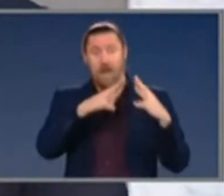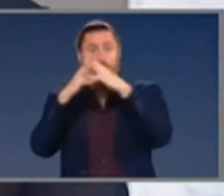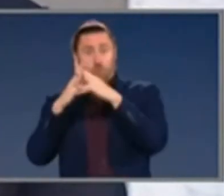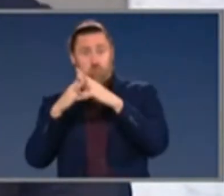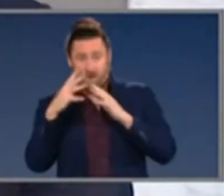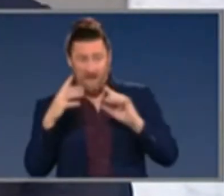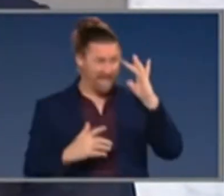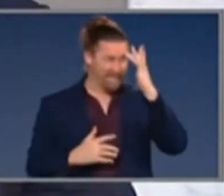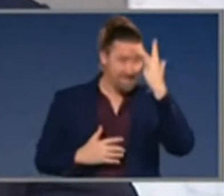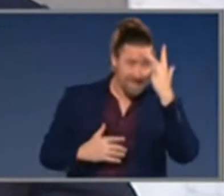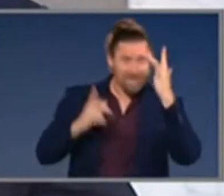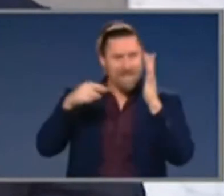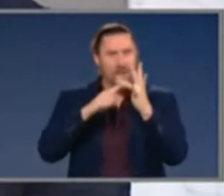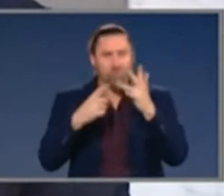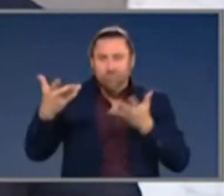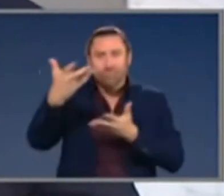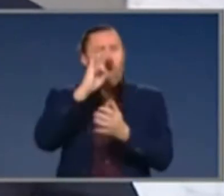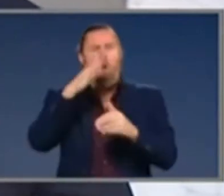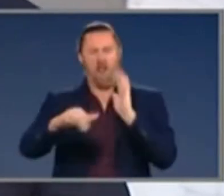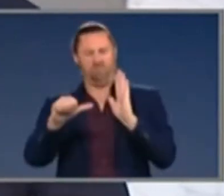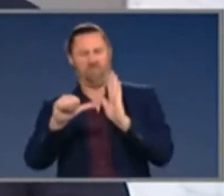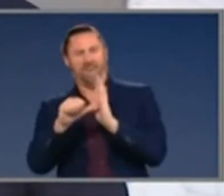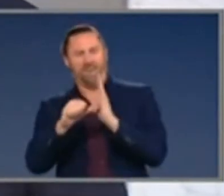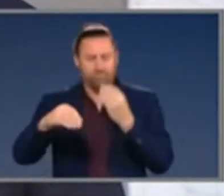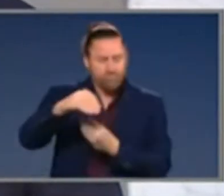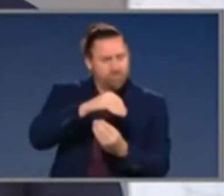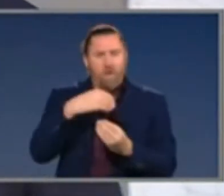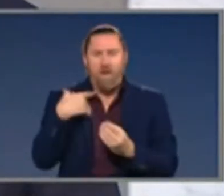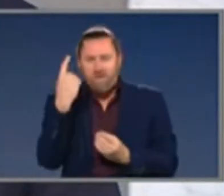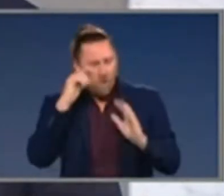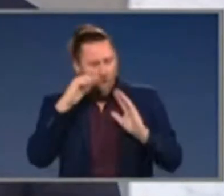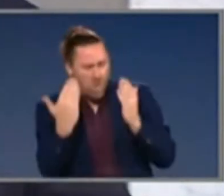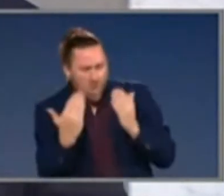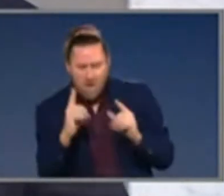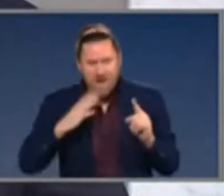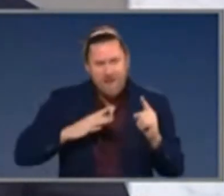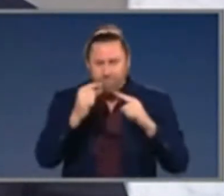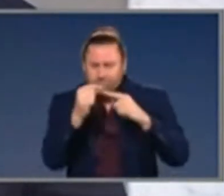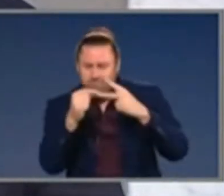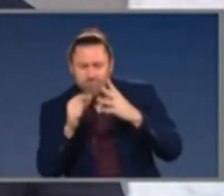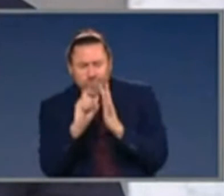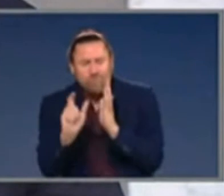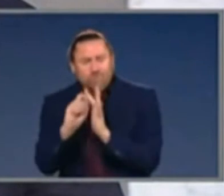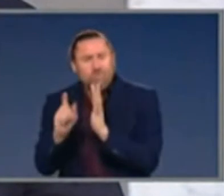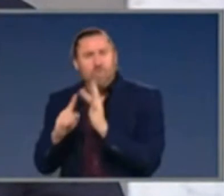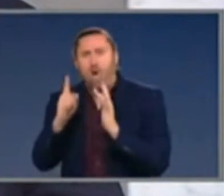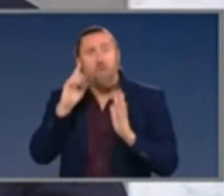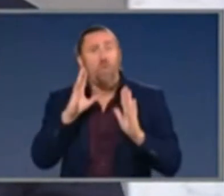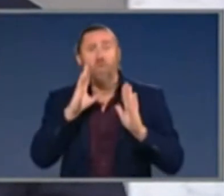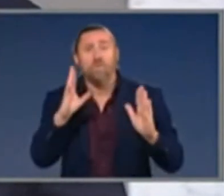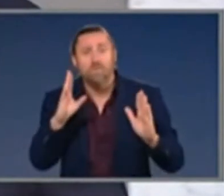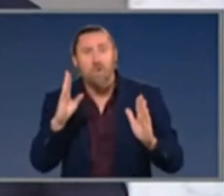States and India, not just on economic issues, but broader strategic issues, I think contributes to